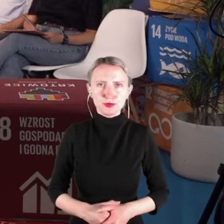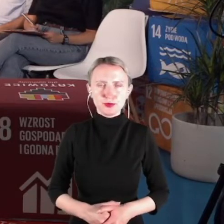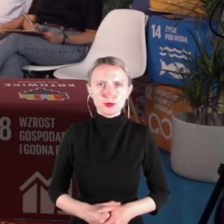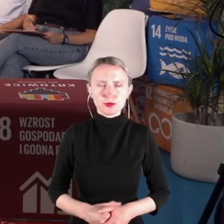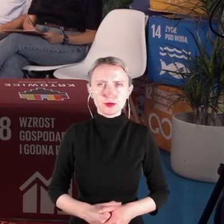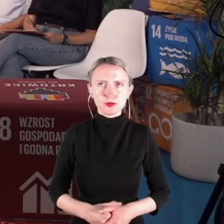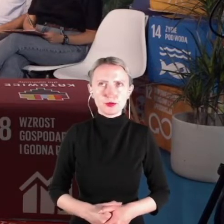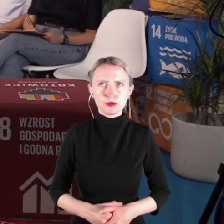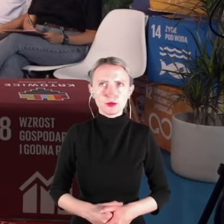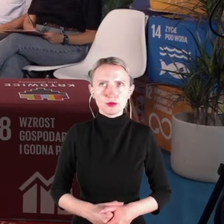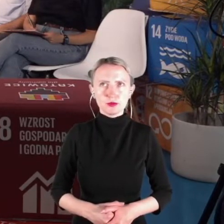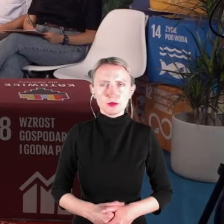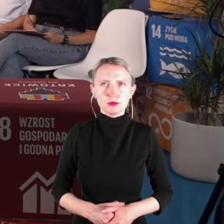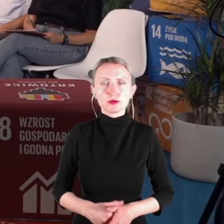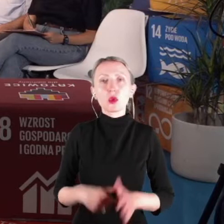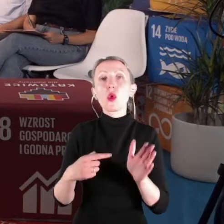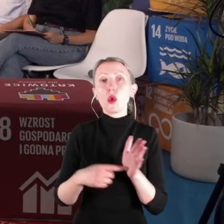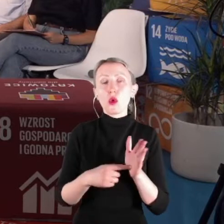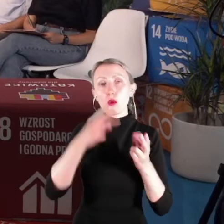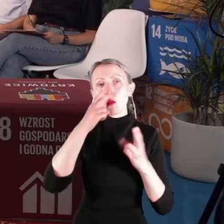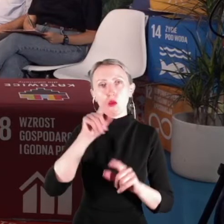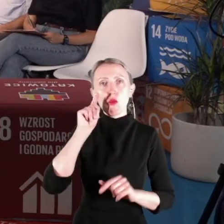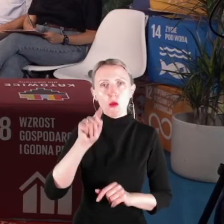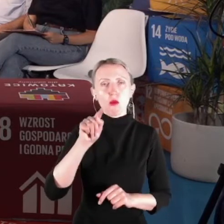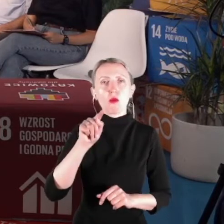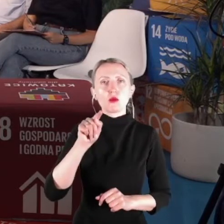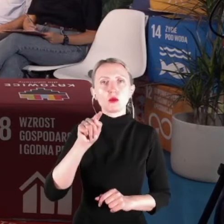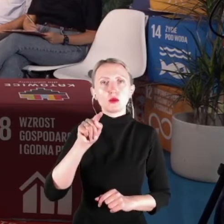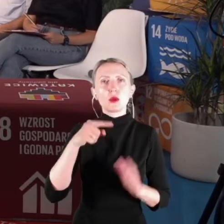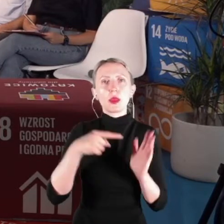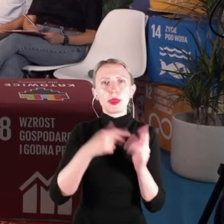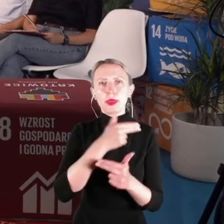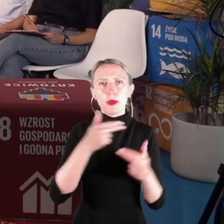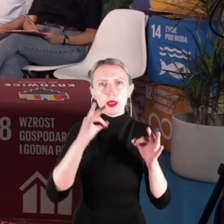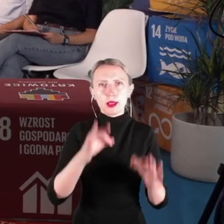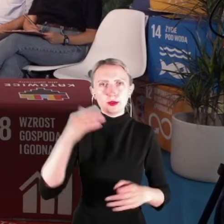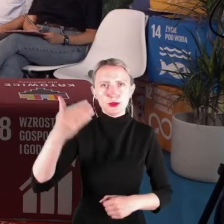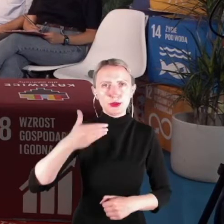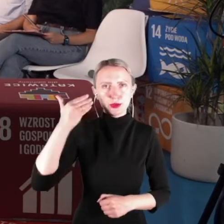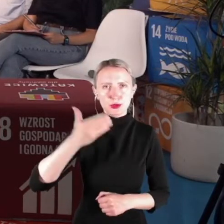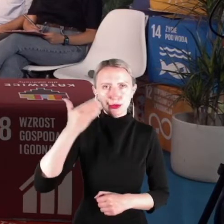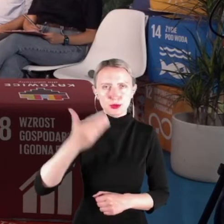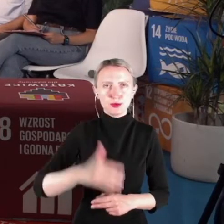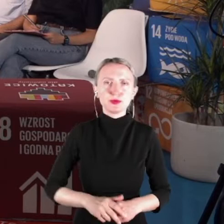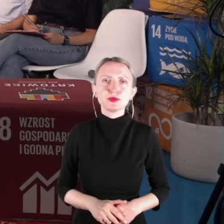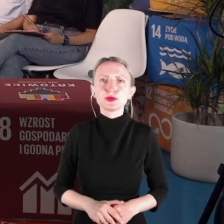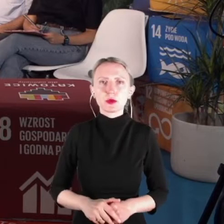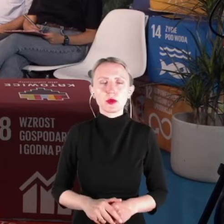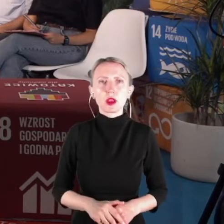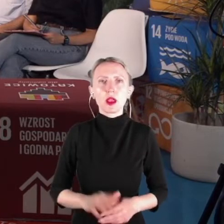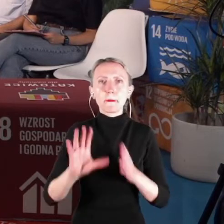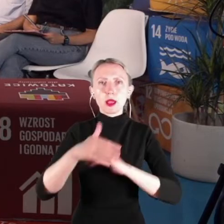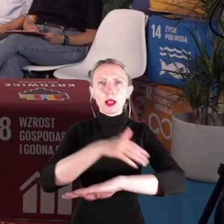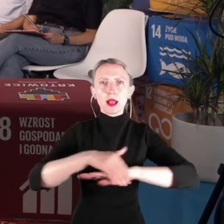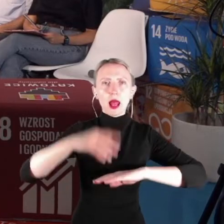town of Visaginas that was built in Lithuania, right on the border with Latvia and Belarus in